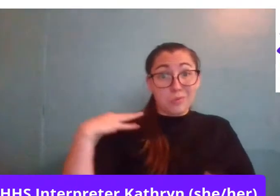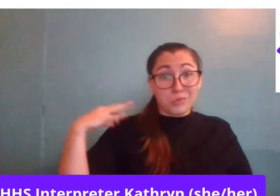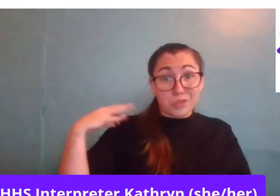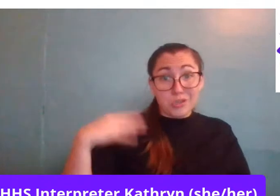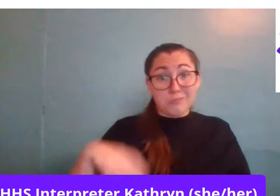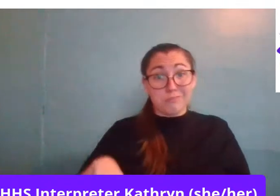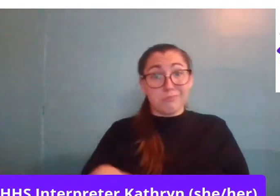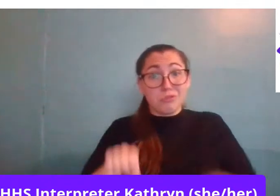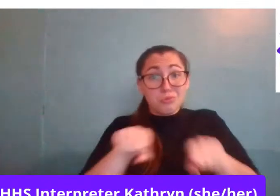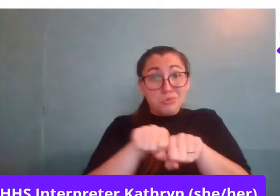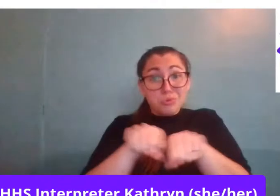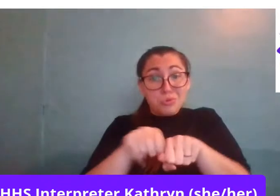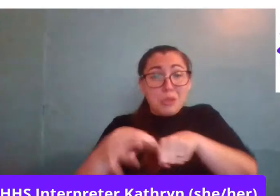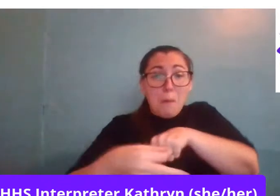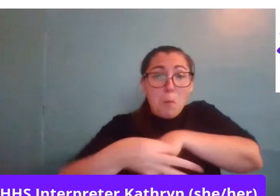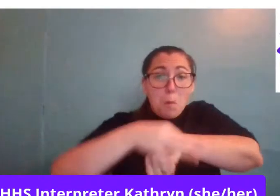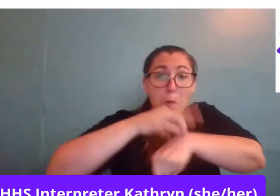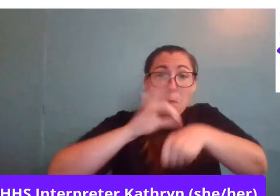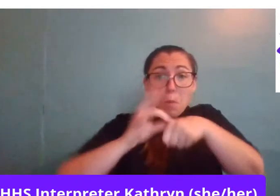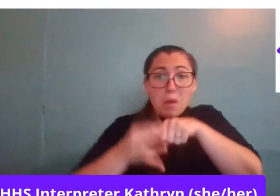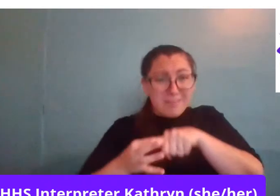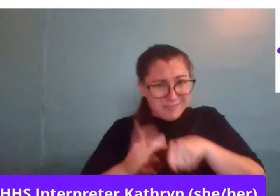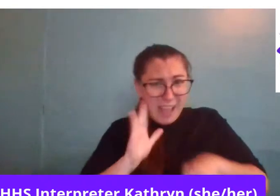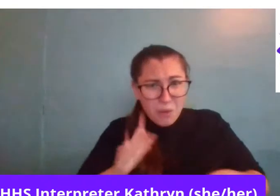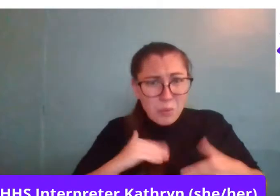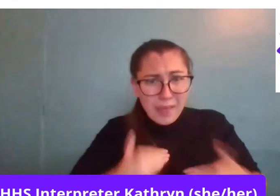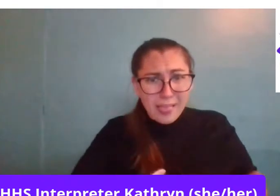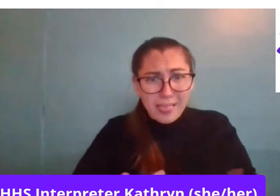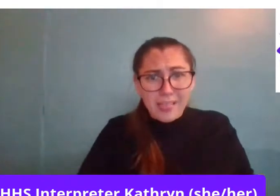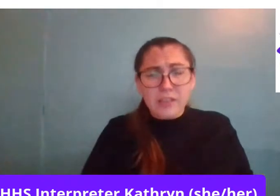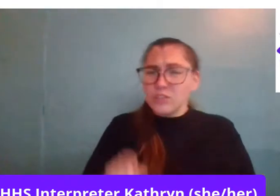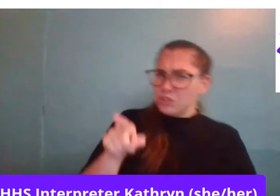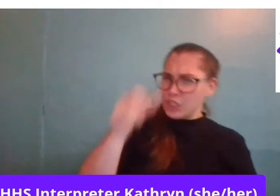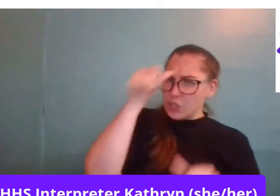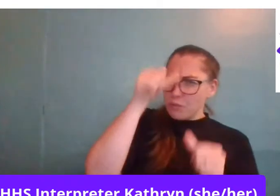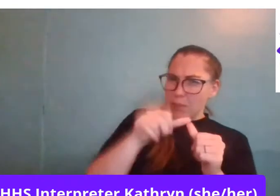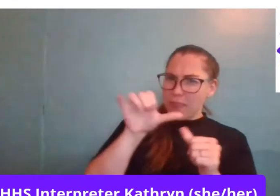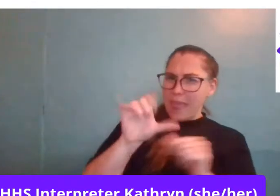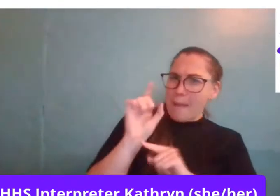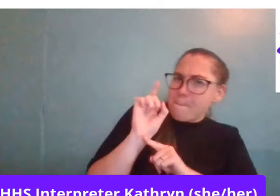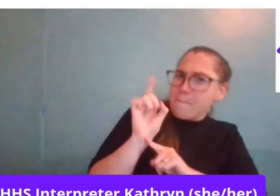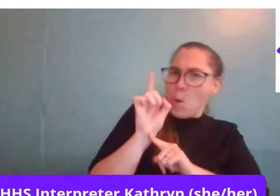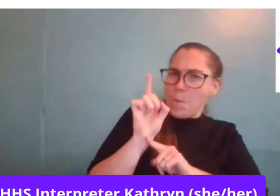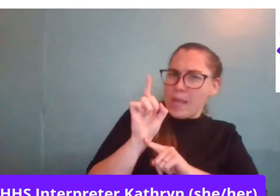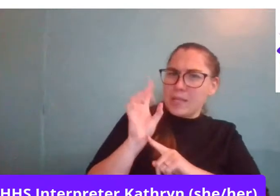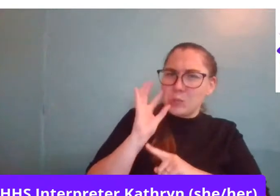shoes, I'm going to do that. Do you remember that day, that moment, that hour?